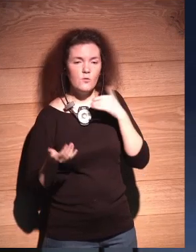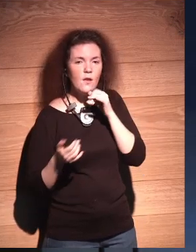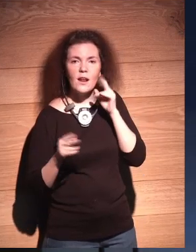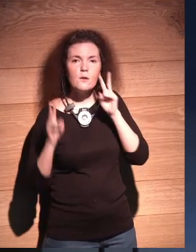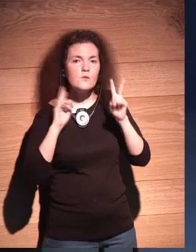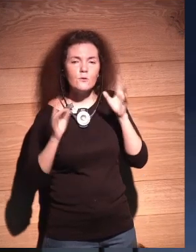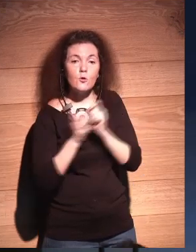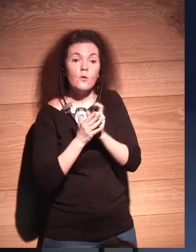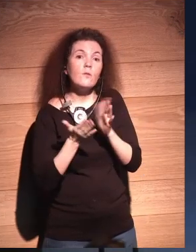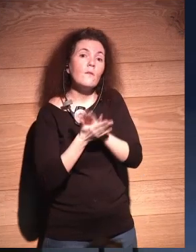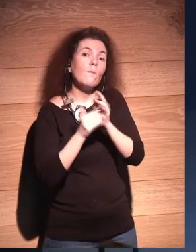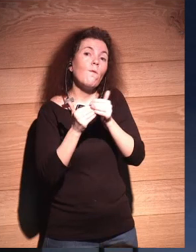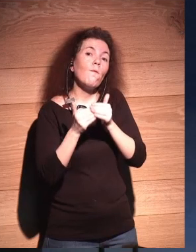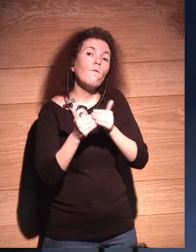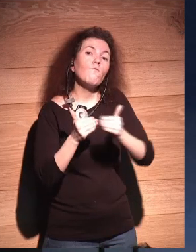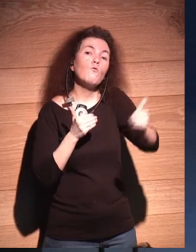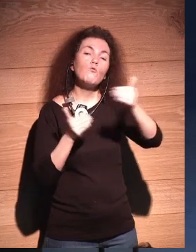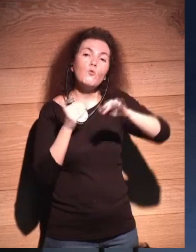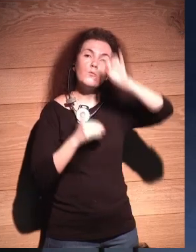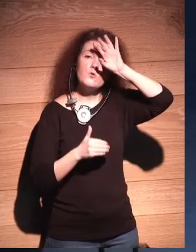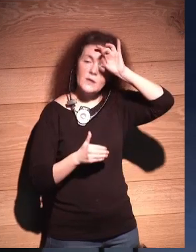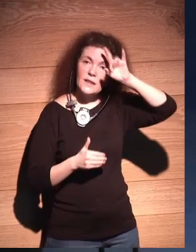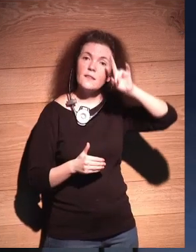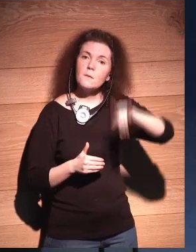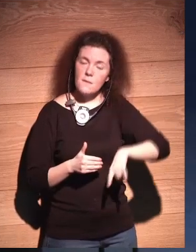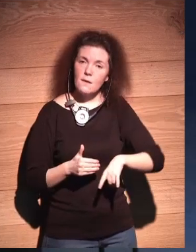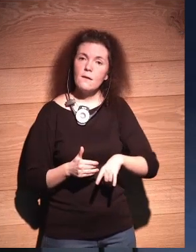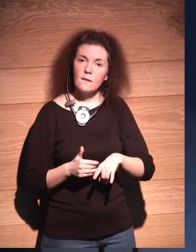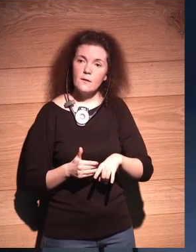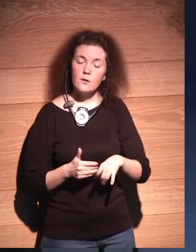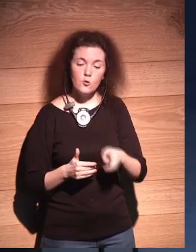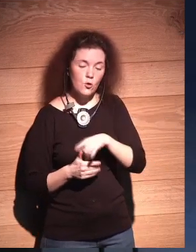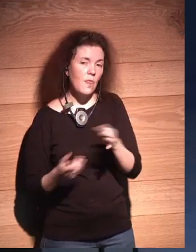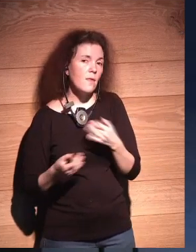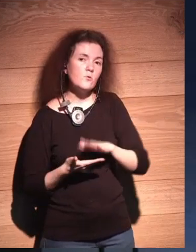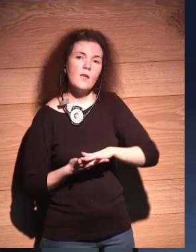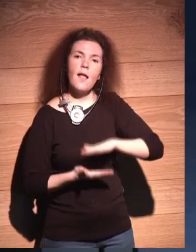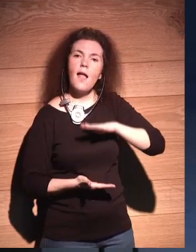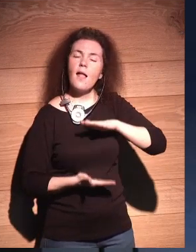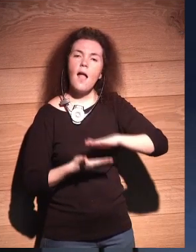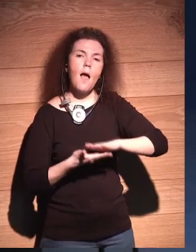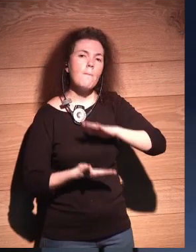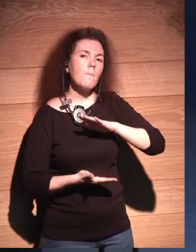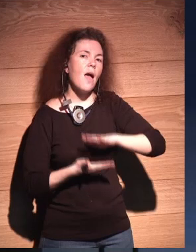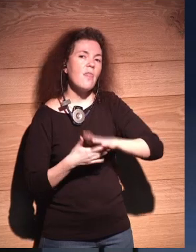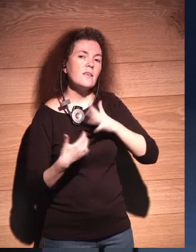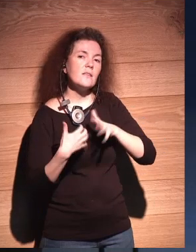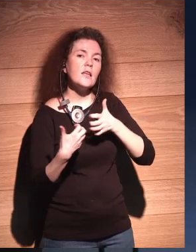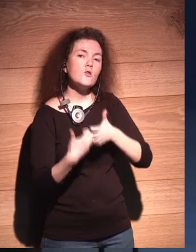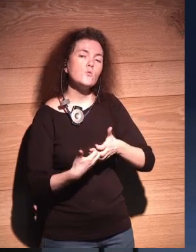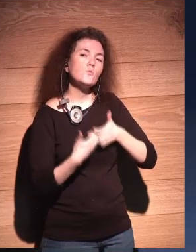we need to be able to define, and not to shirk